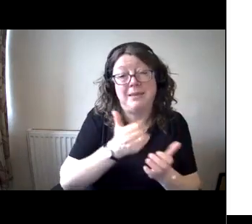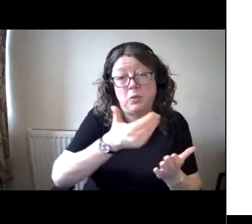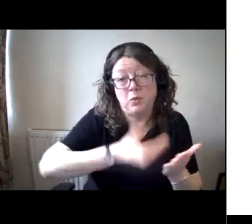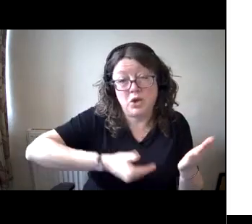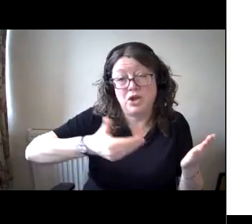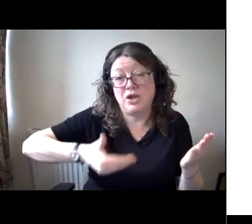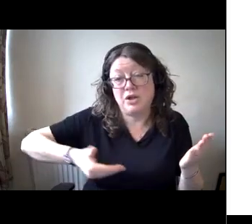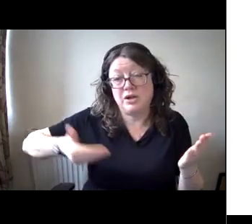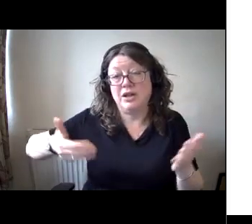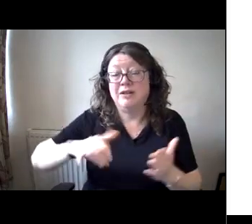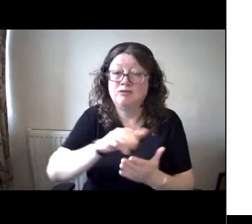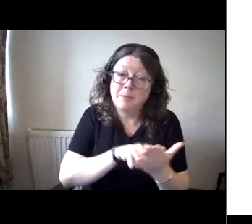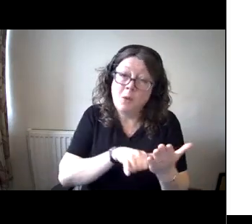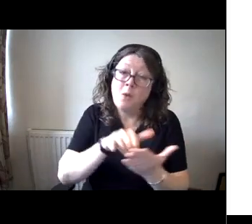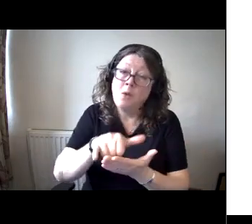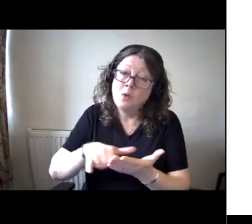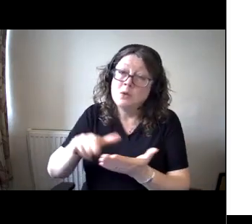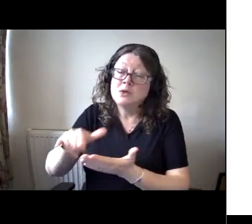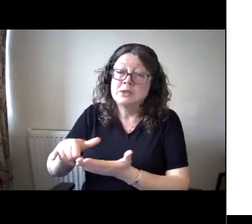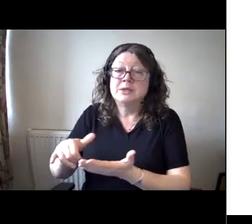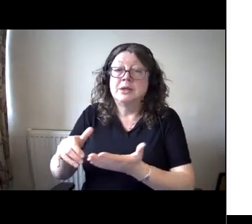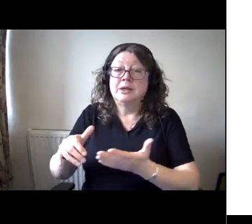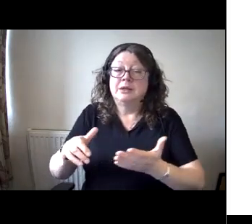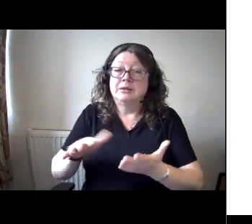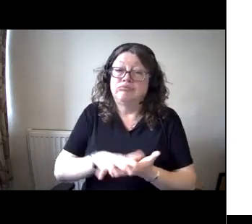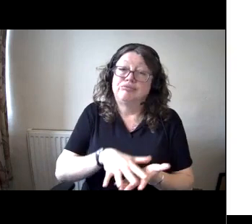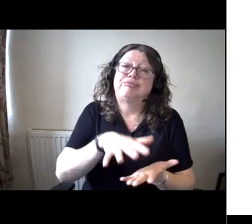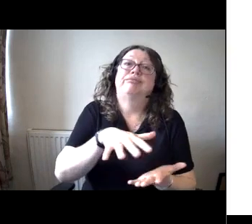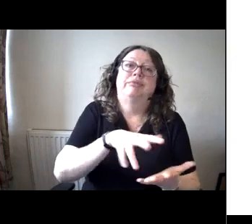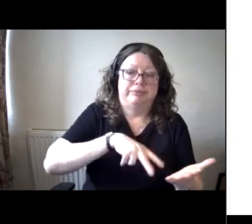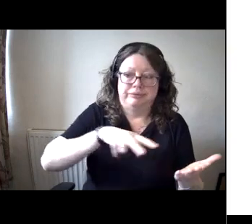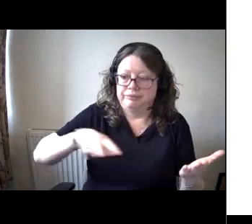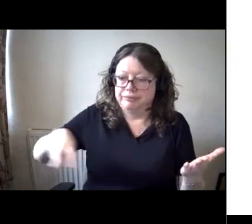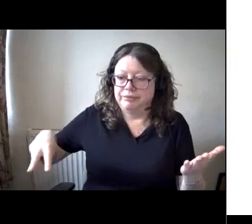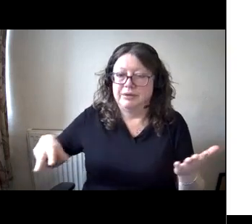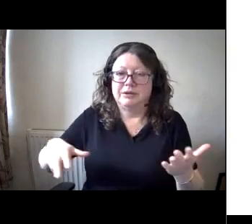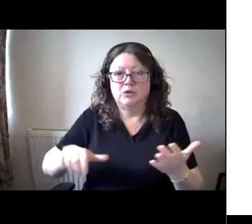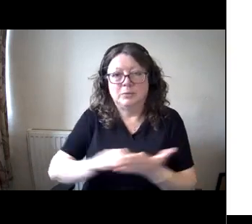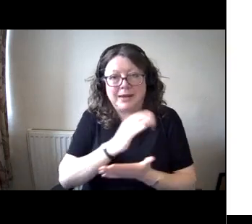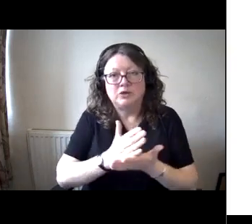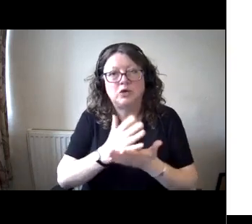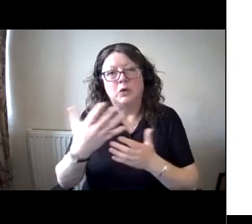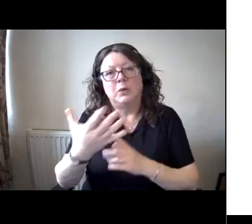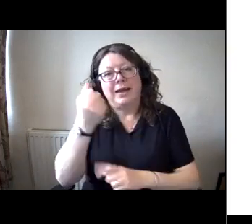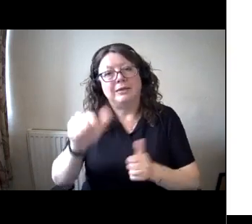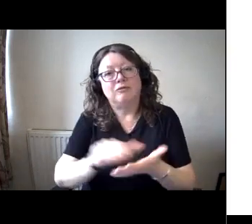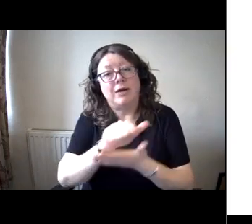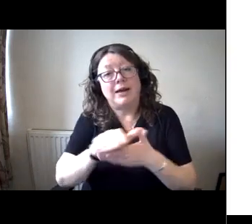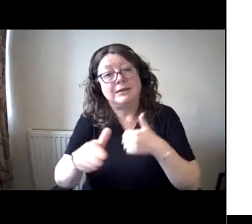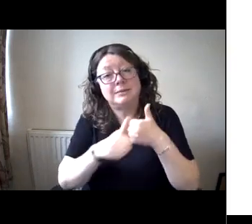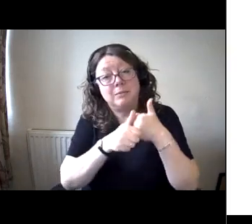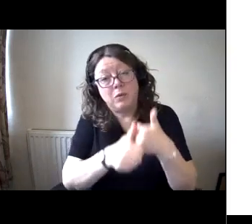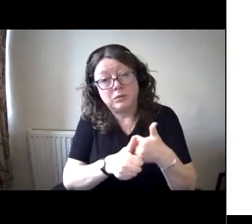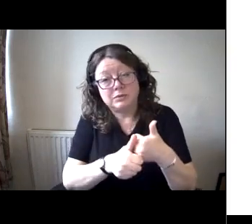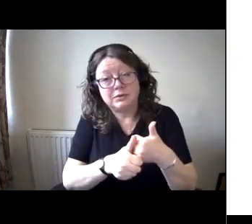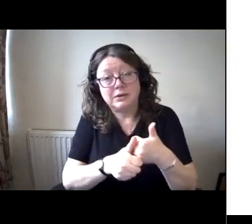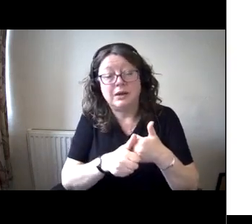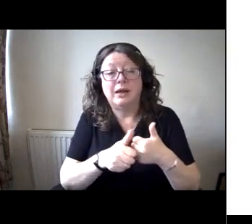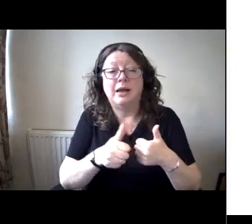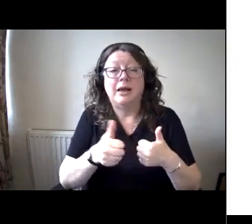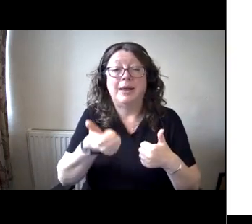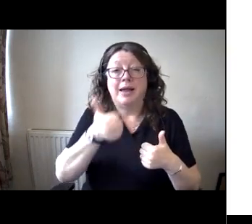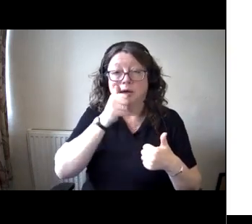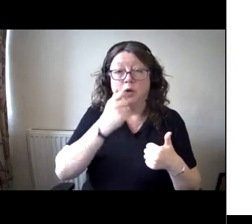might go into getting the right support for our young people. right? And whenever I write a